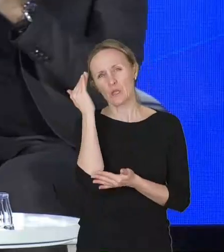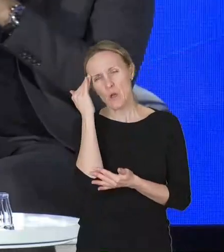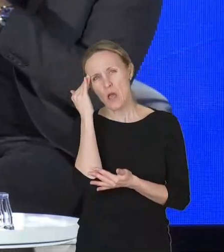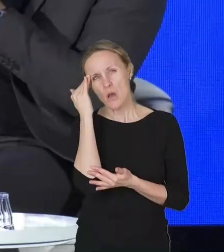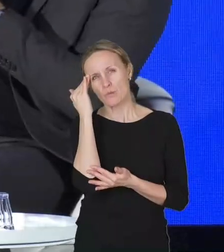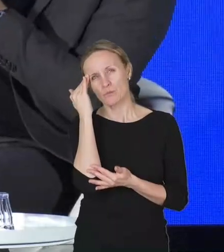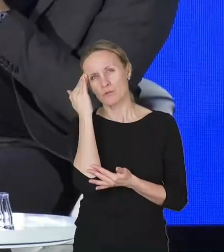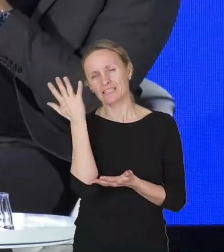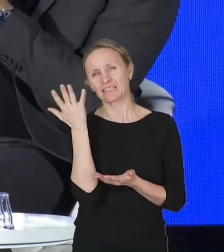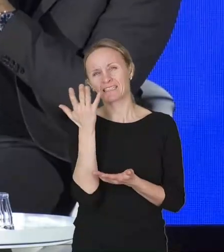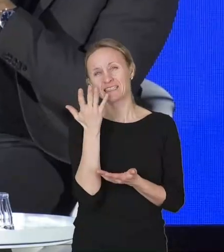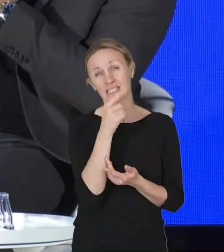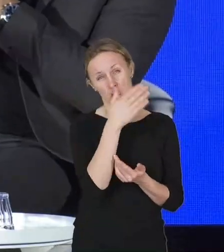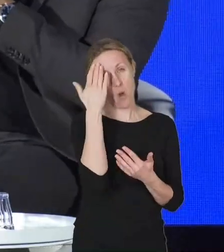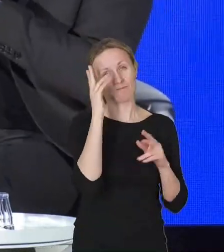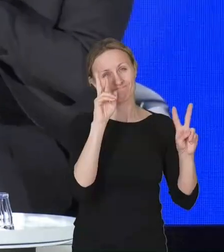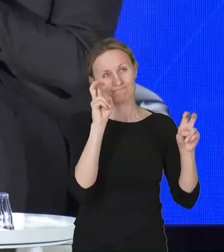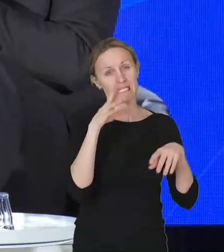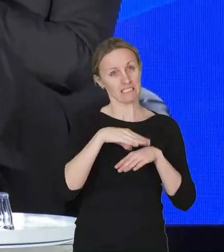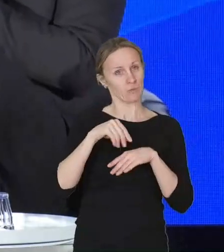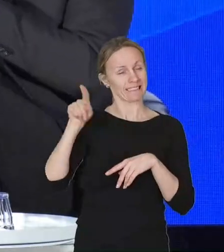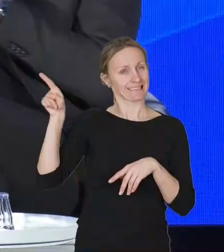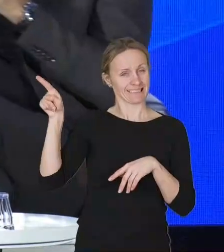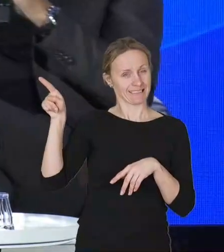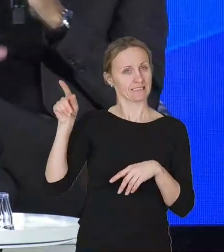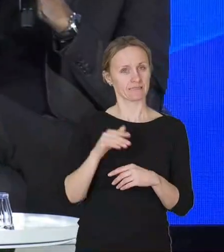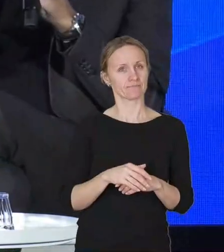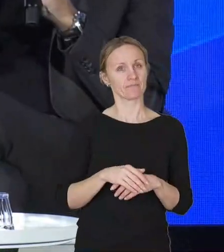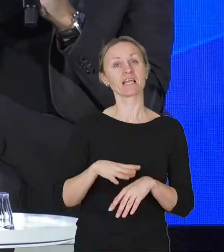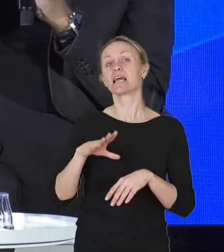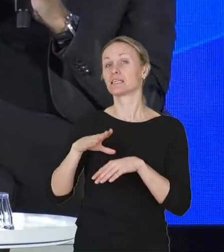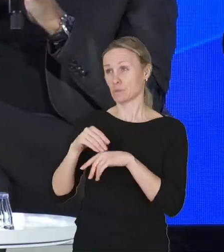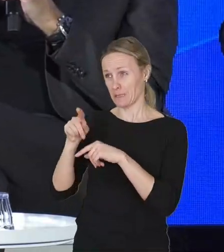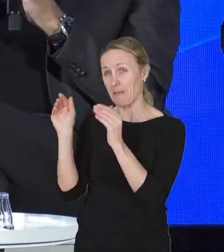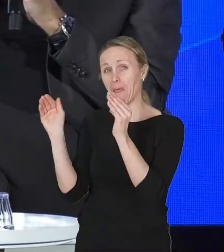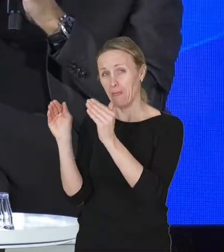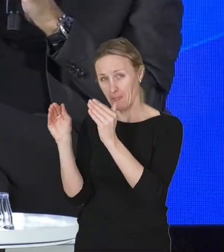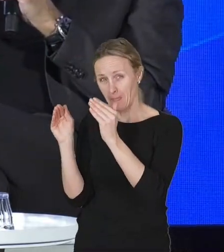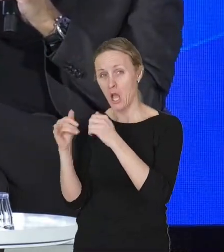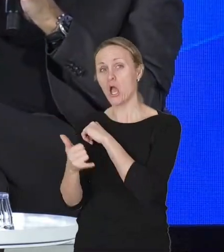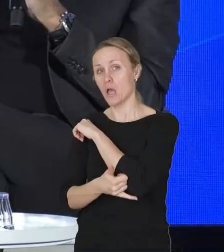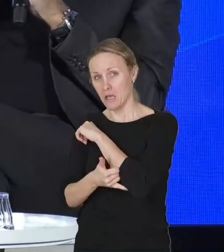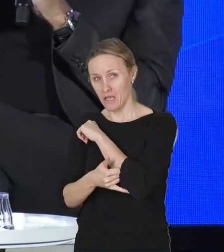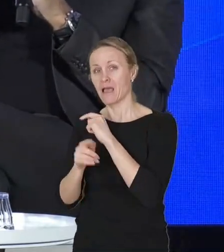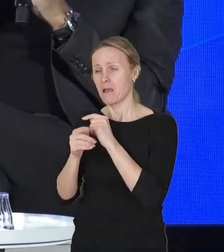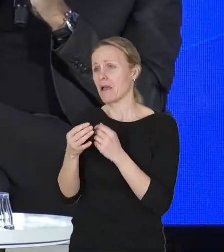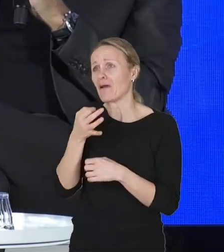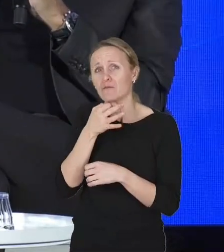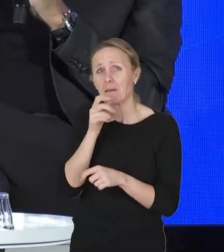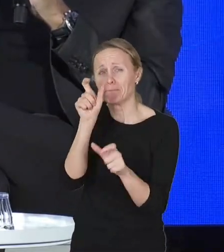own fighter jet and also have a number of multinational companies.